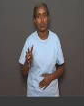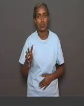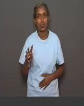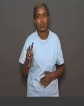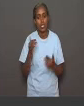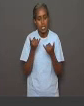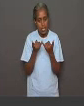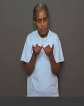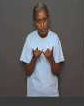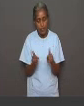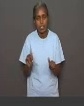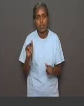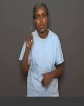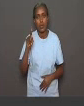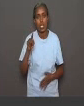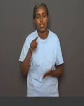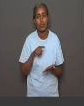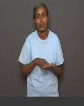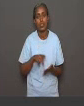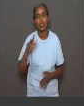2 divided by